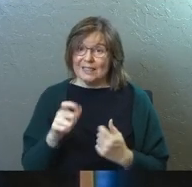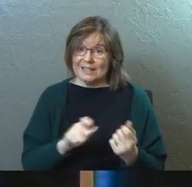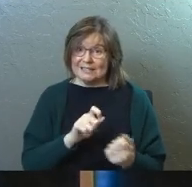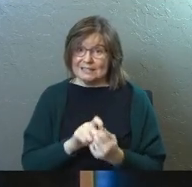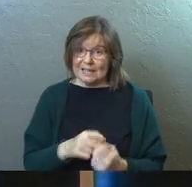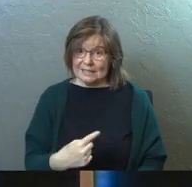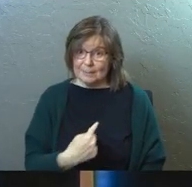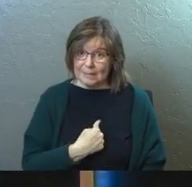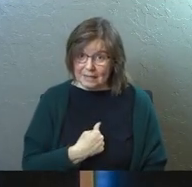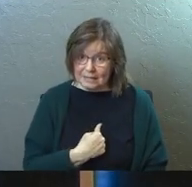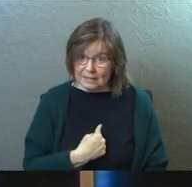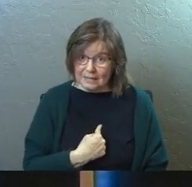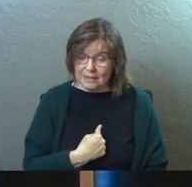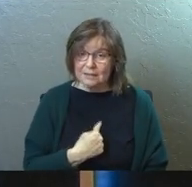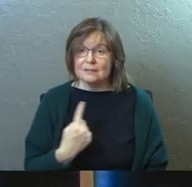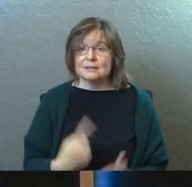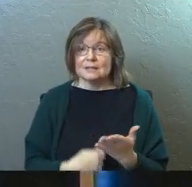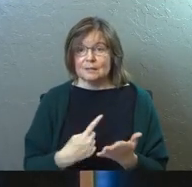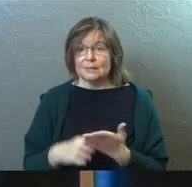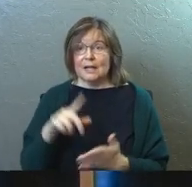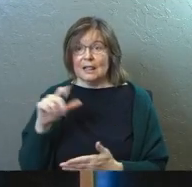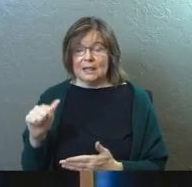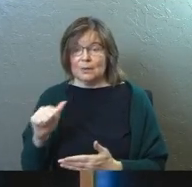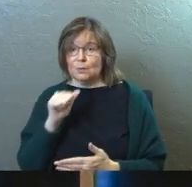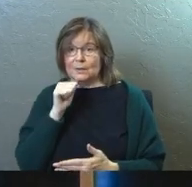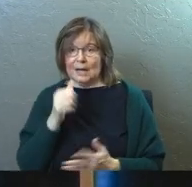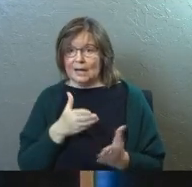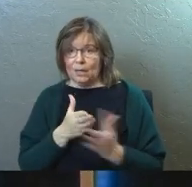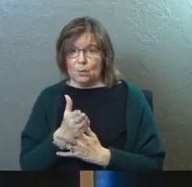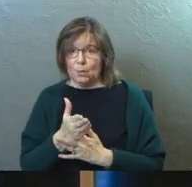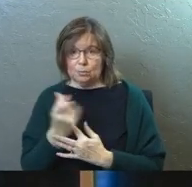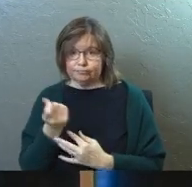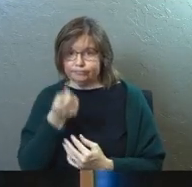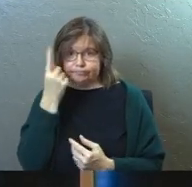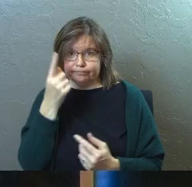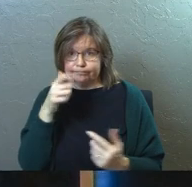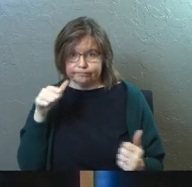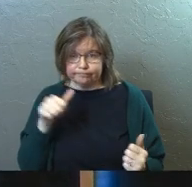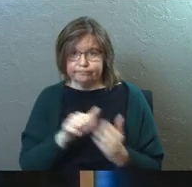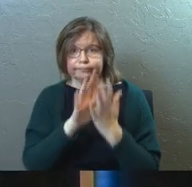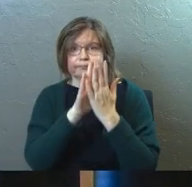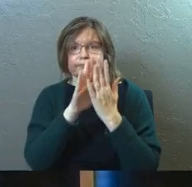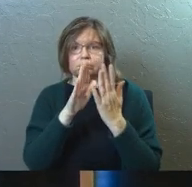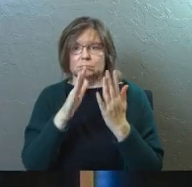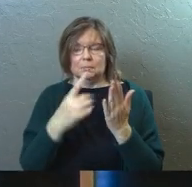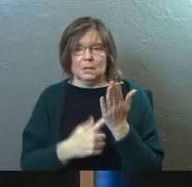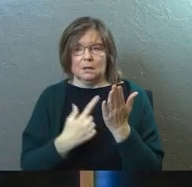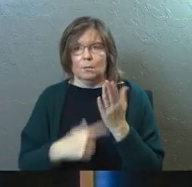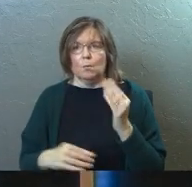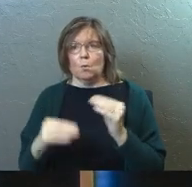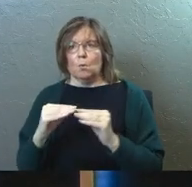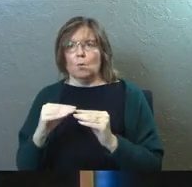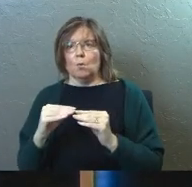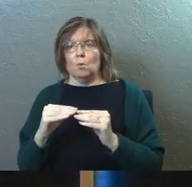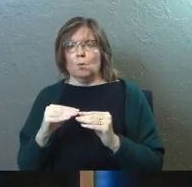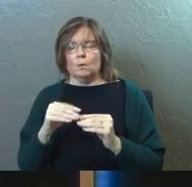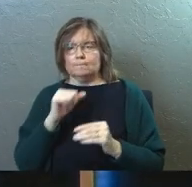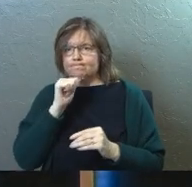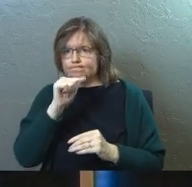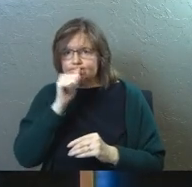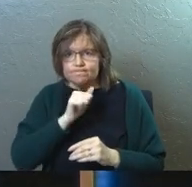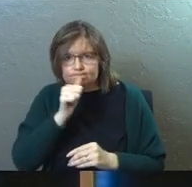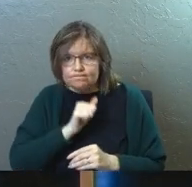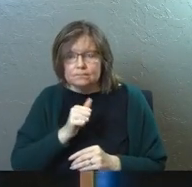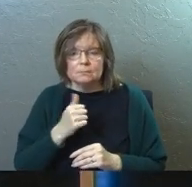is exactly me, sometimes Linda would not get through to them. Sometimes she would be more